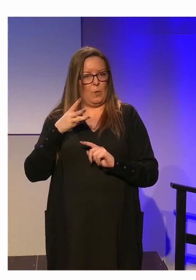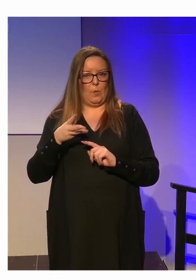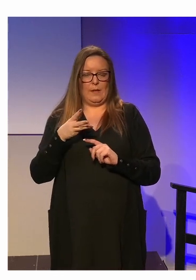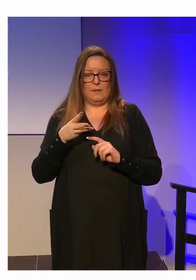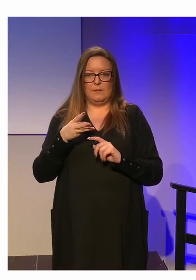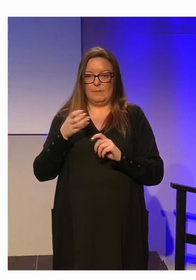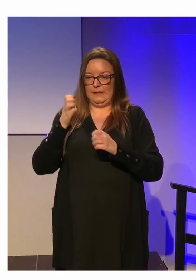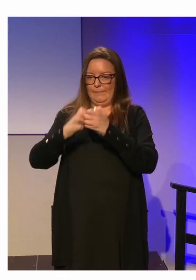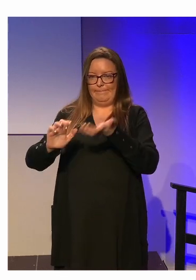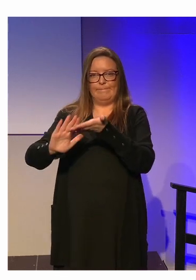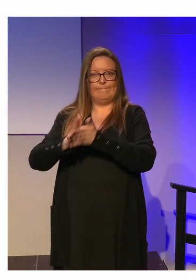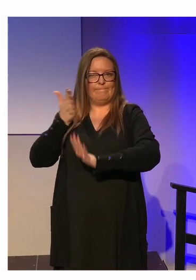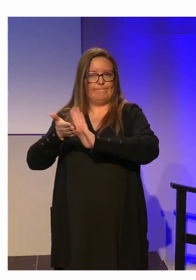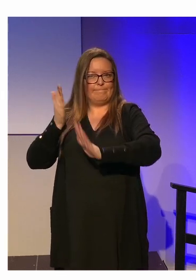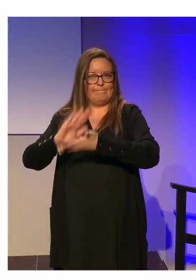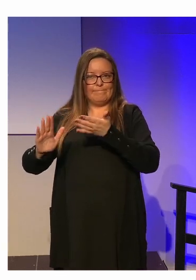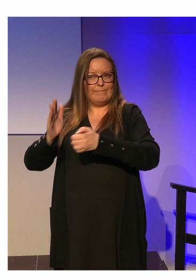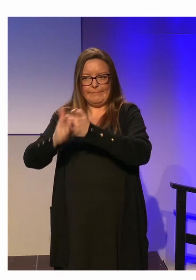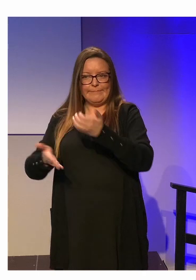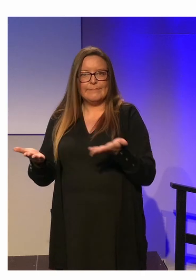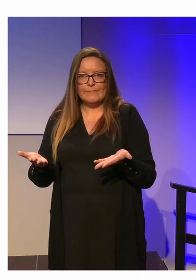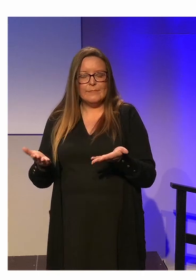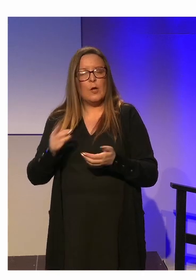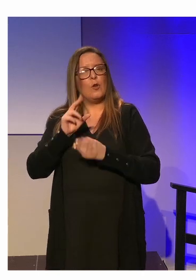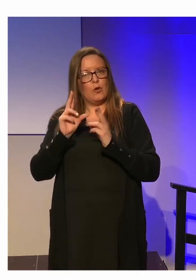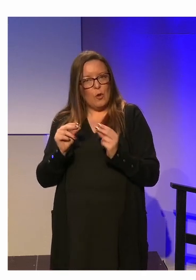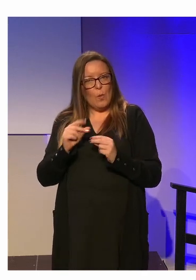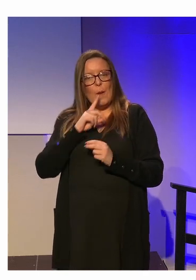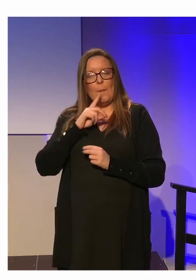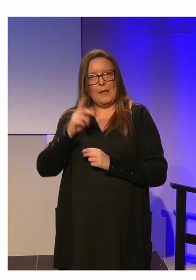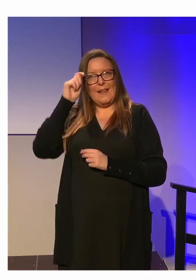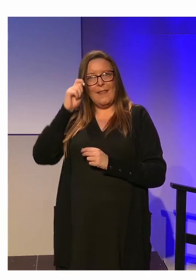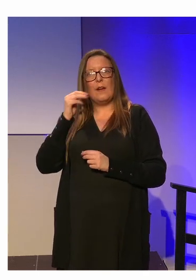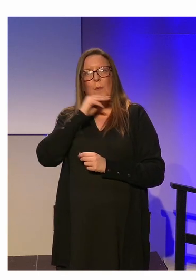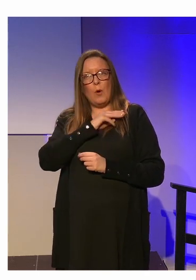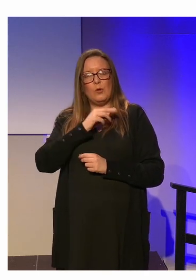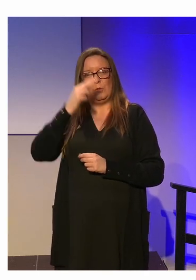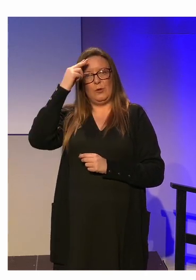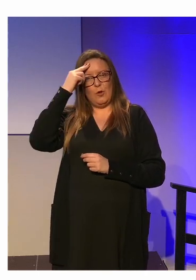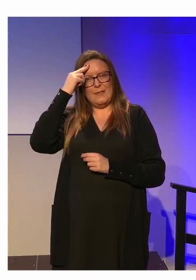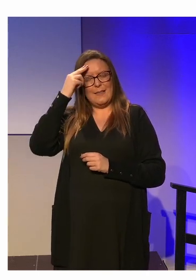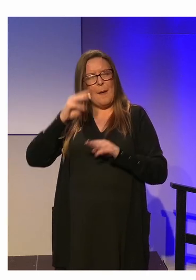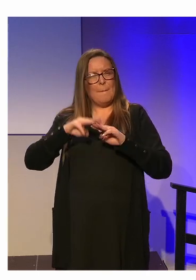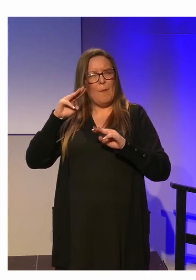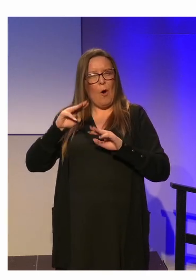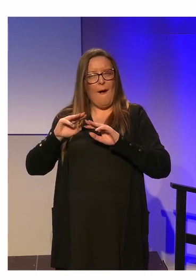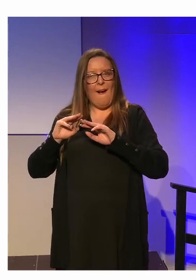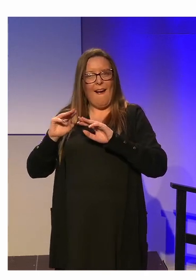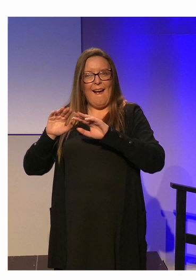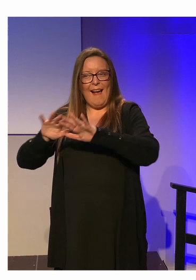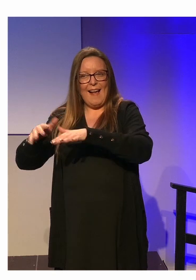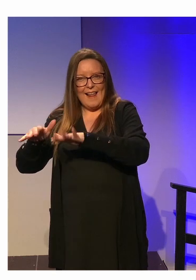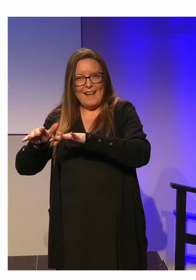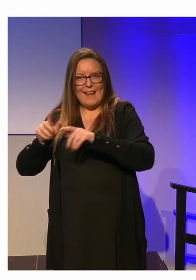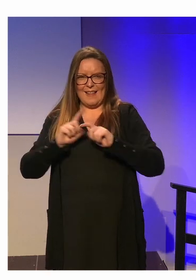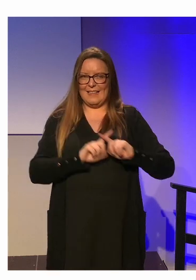the end-all be-all for this. But I do think it's important to understand that we are more alike than different. And many of